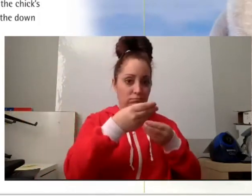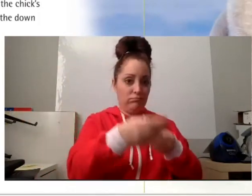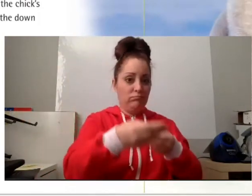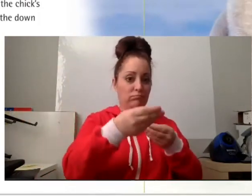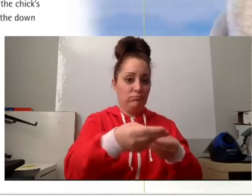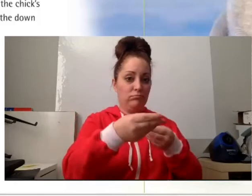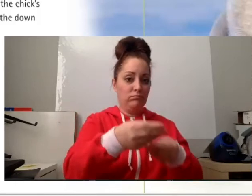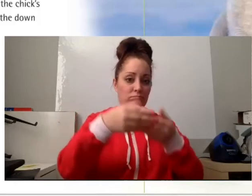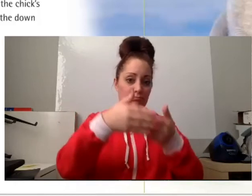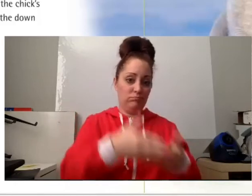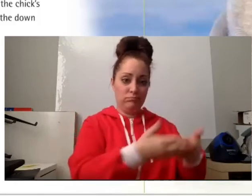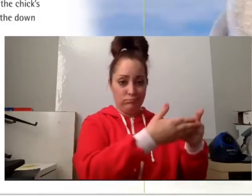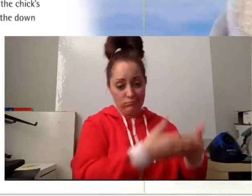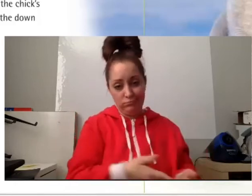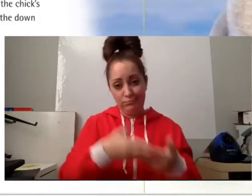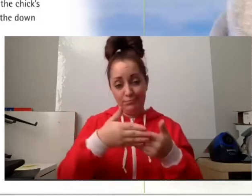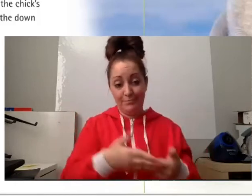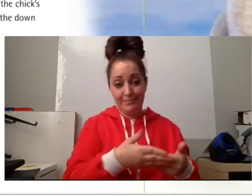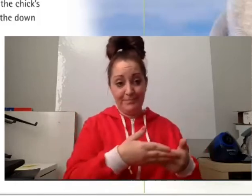chick.